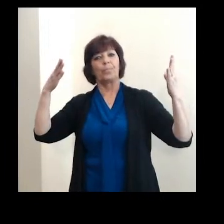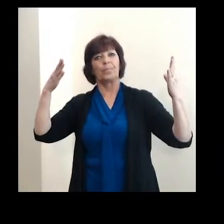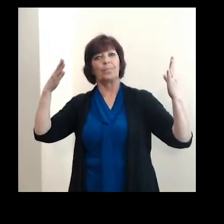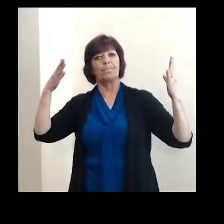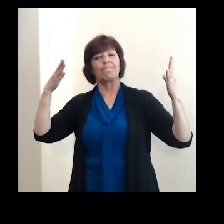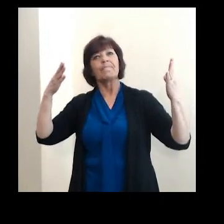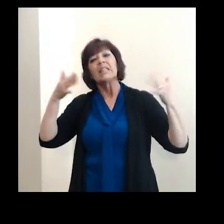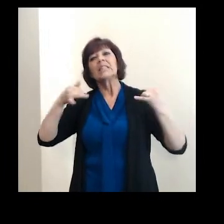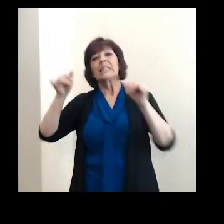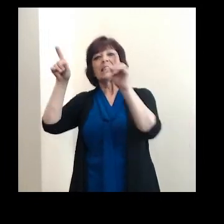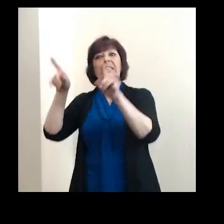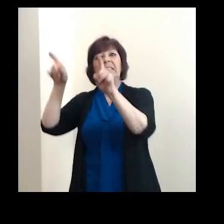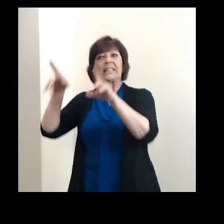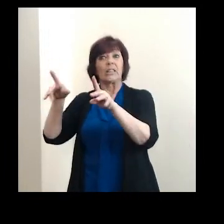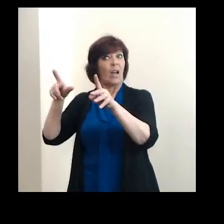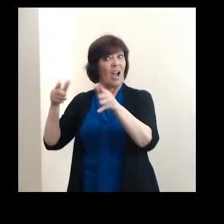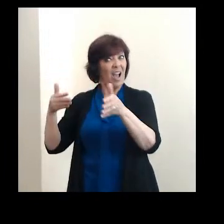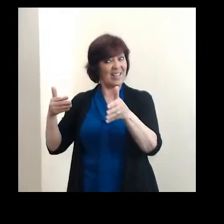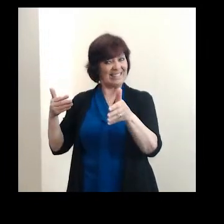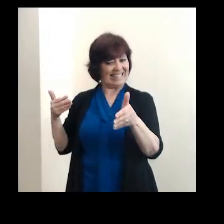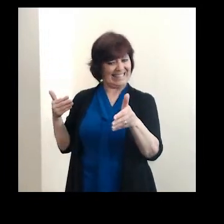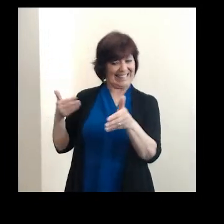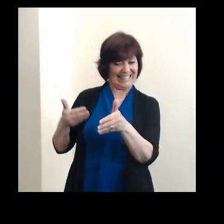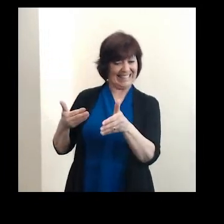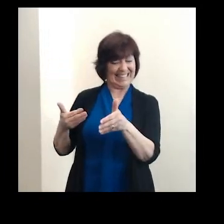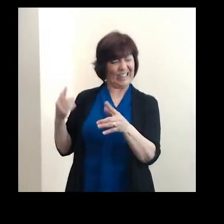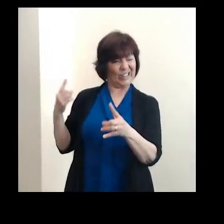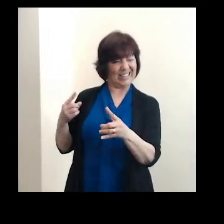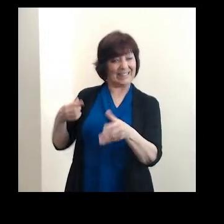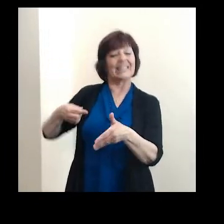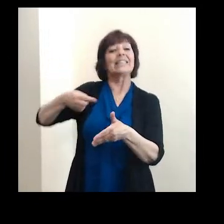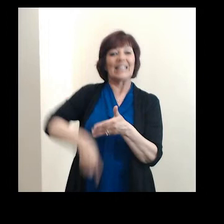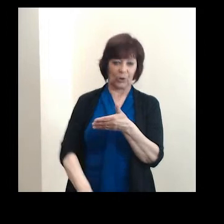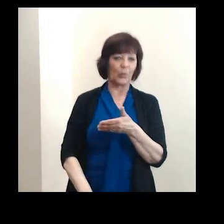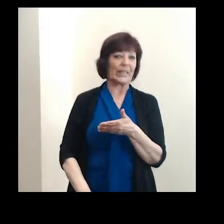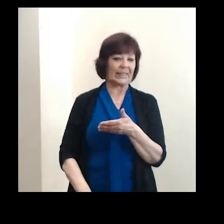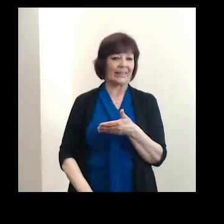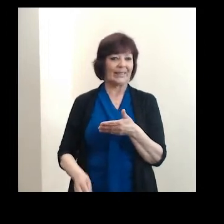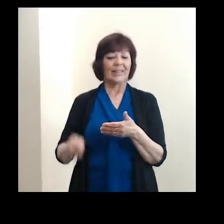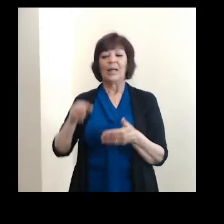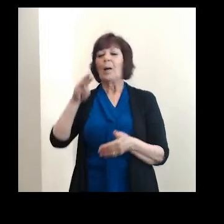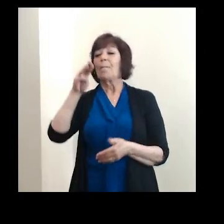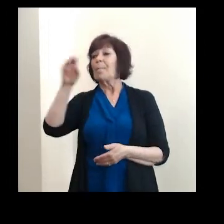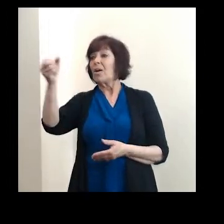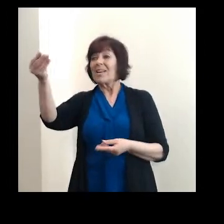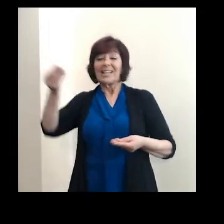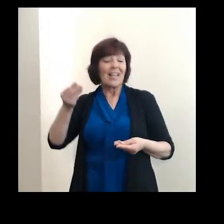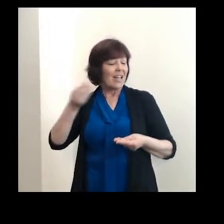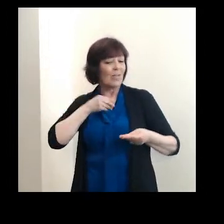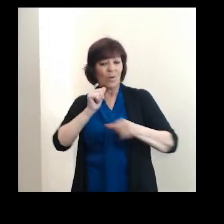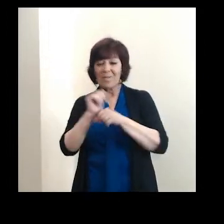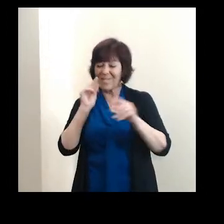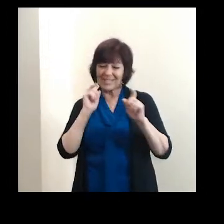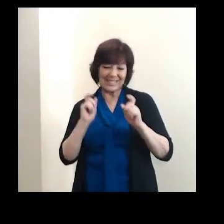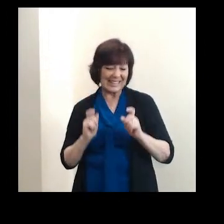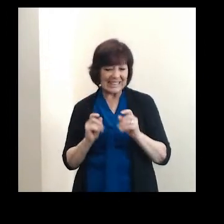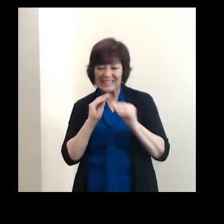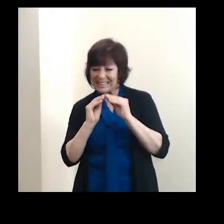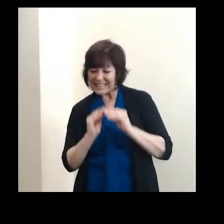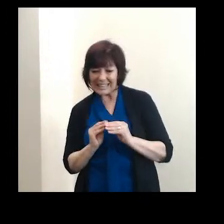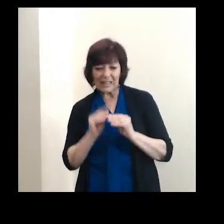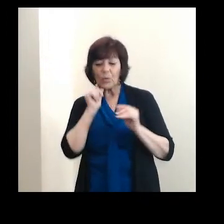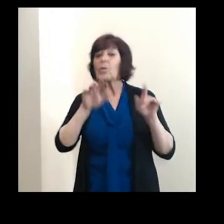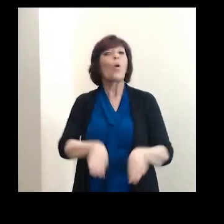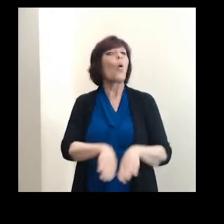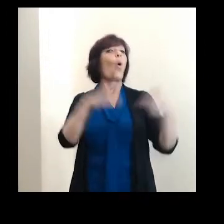beta testing, so it's close. The goal is to have it next week. So Microsoft gave us it. We're working on it. We're working on the kinks because we don't want to open